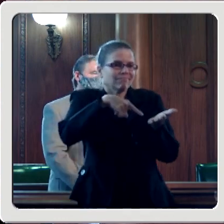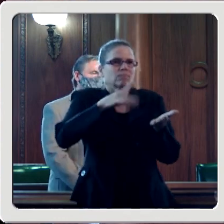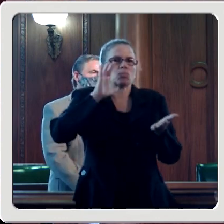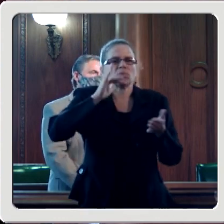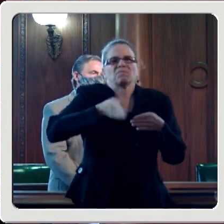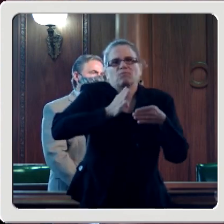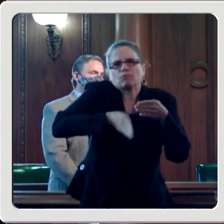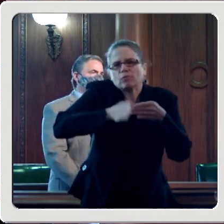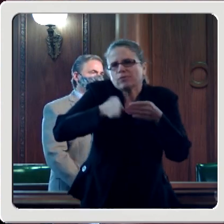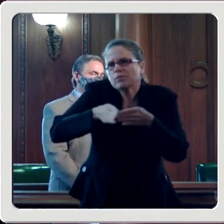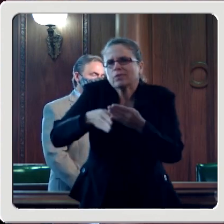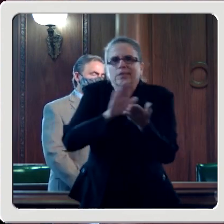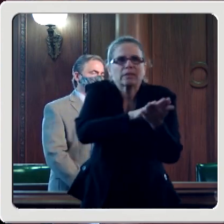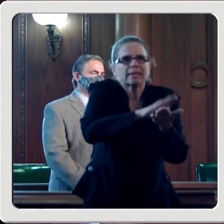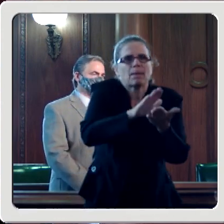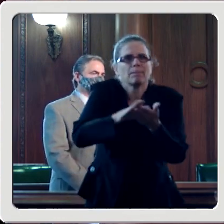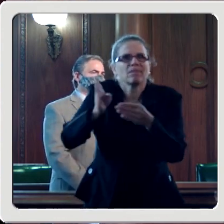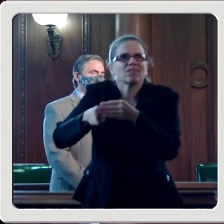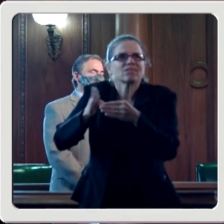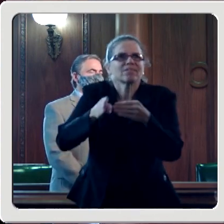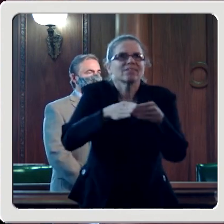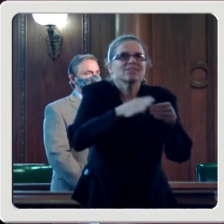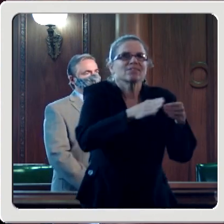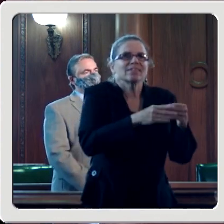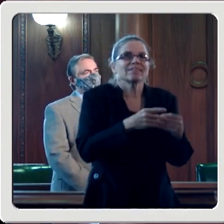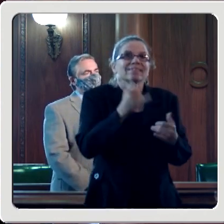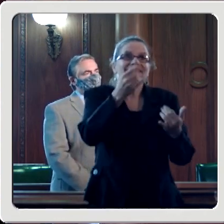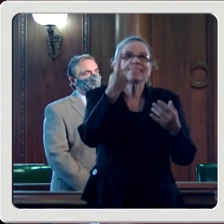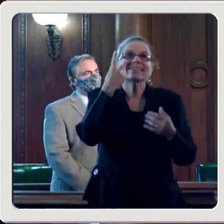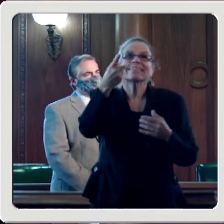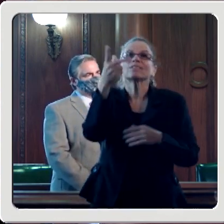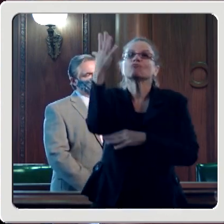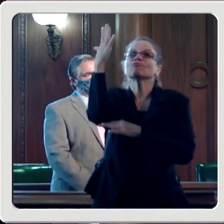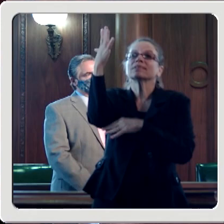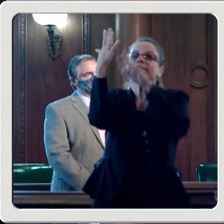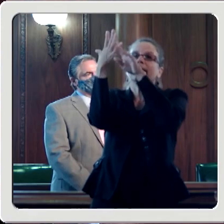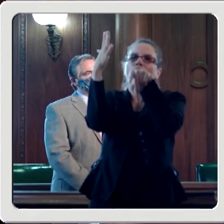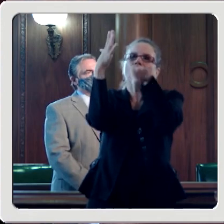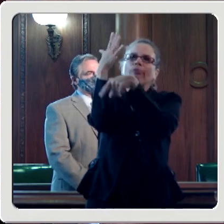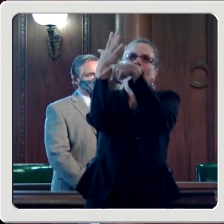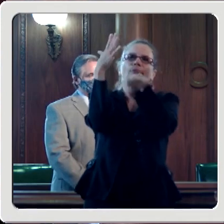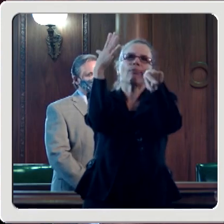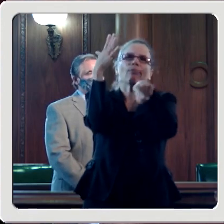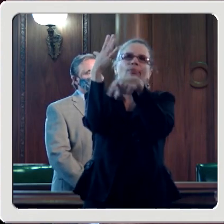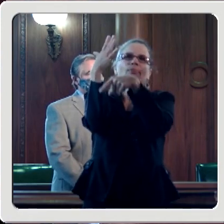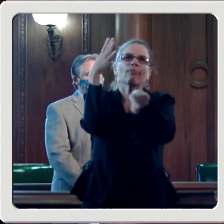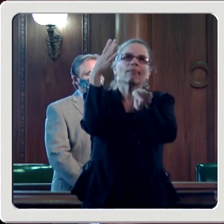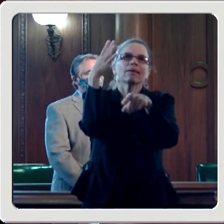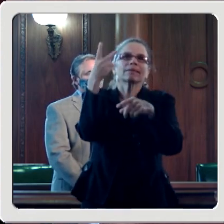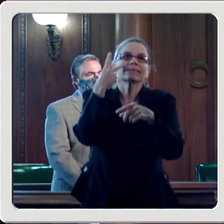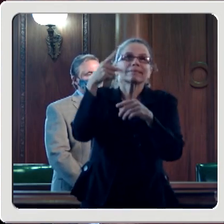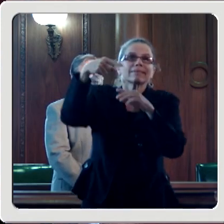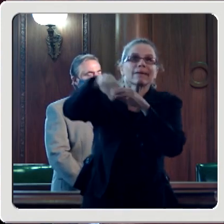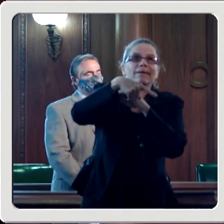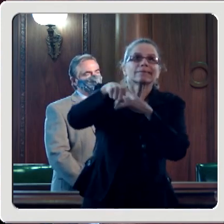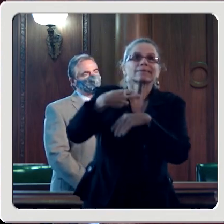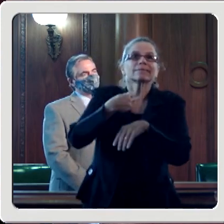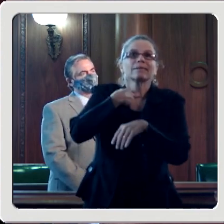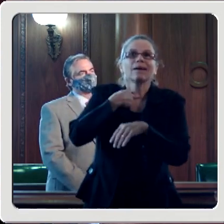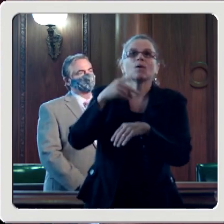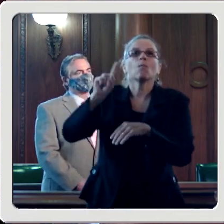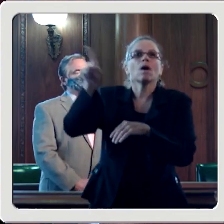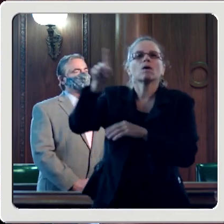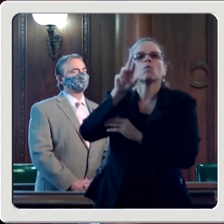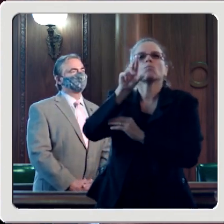developed a lot of hanger trees, especially along the Roosevelt Avenue area. So they're going to be taking care